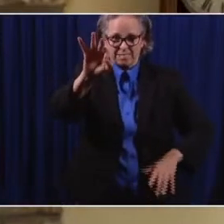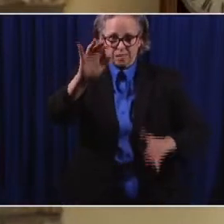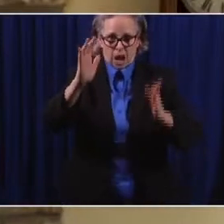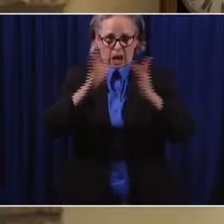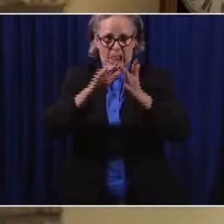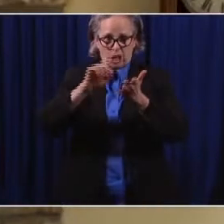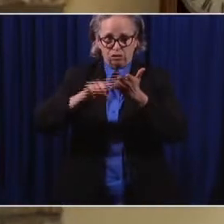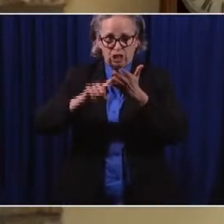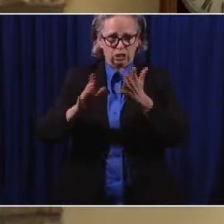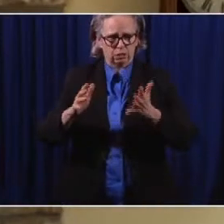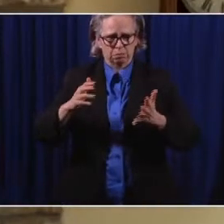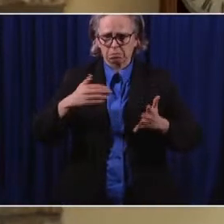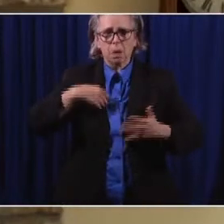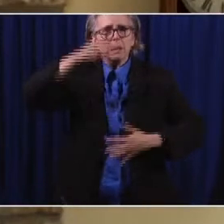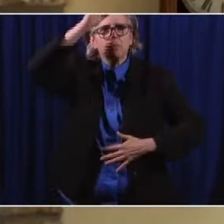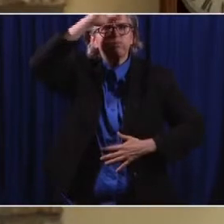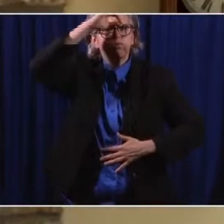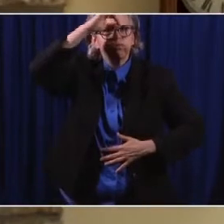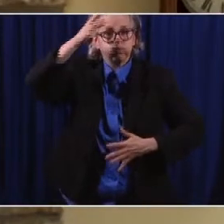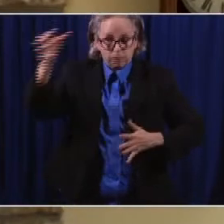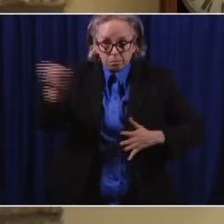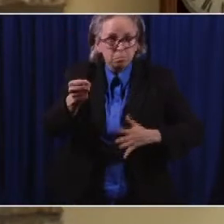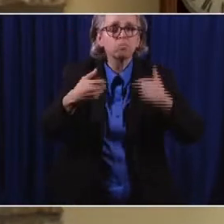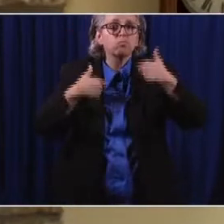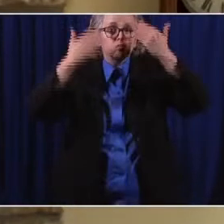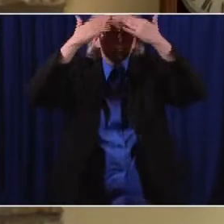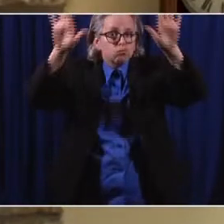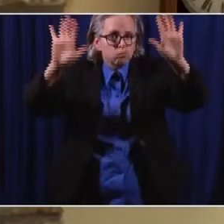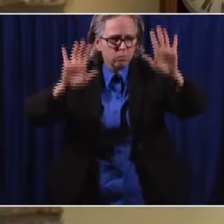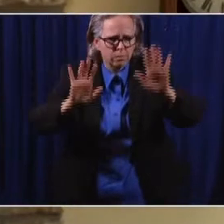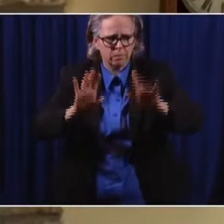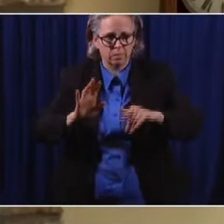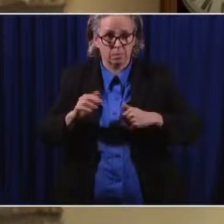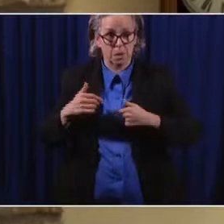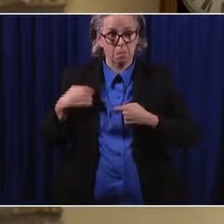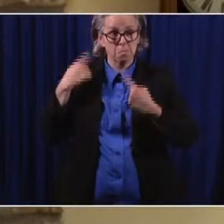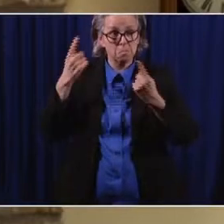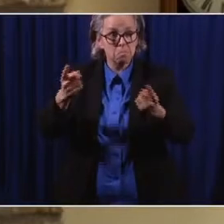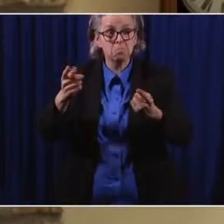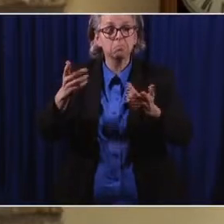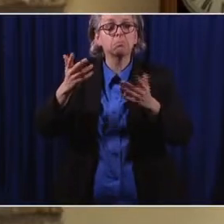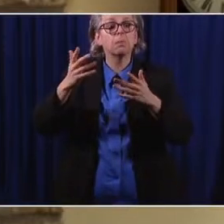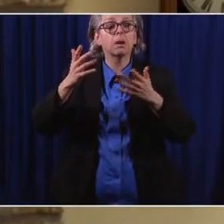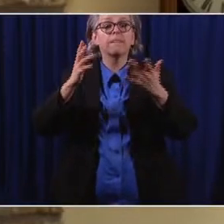talked to the CEO of the Cleveland Clinic about this issue.